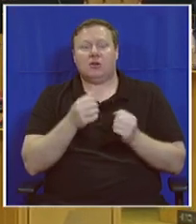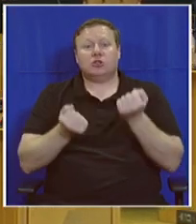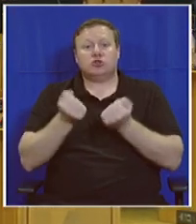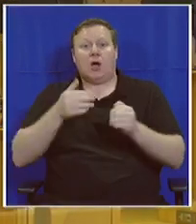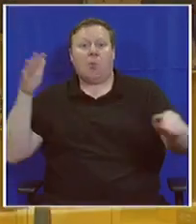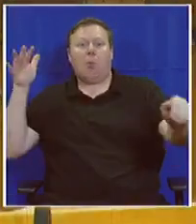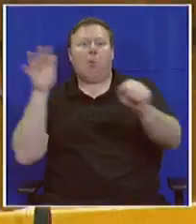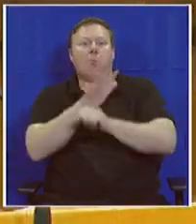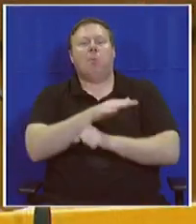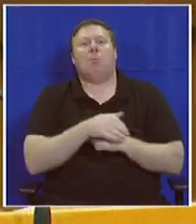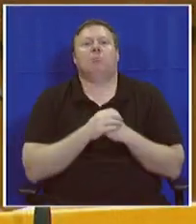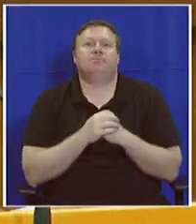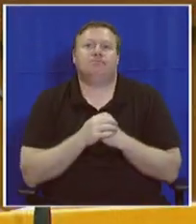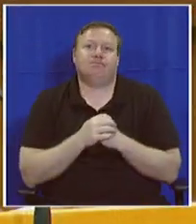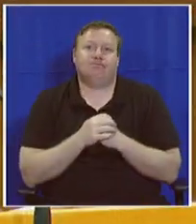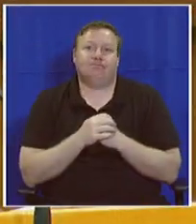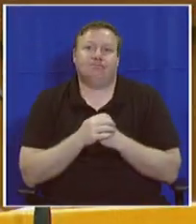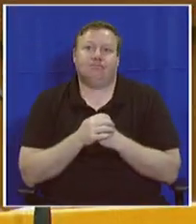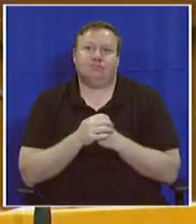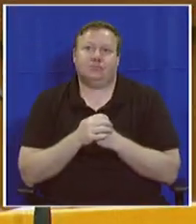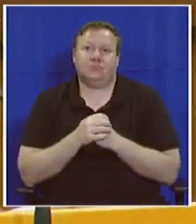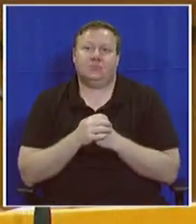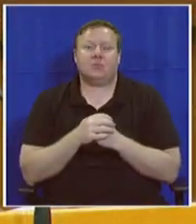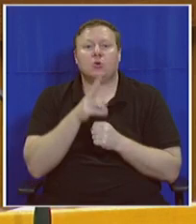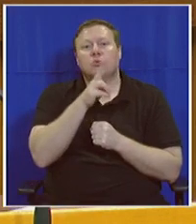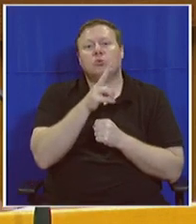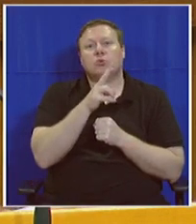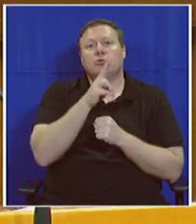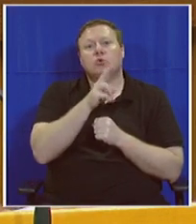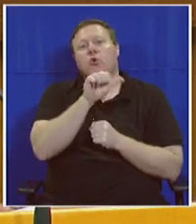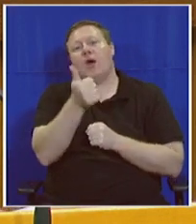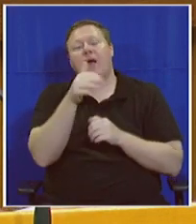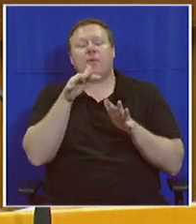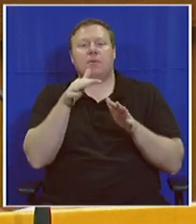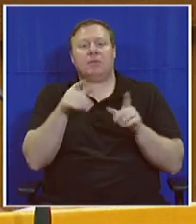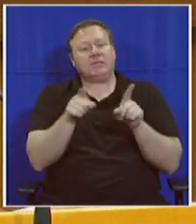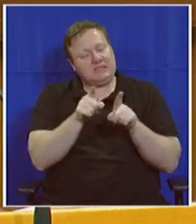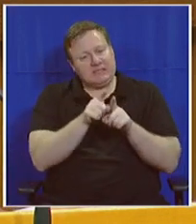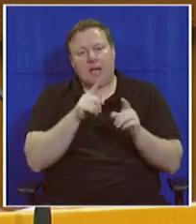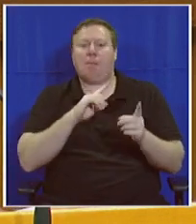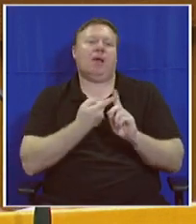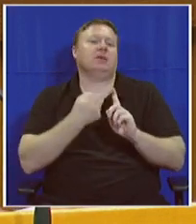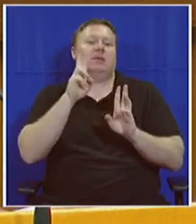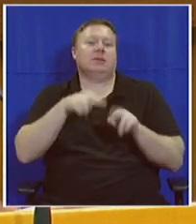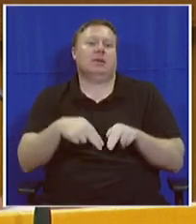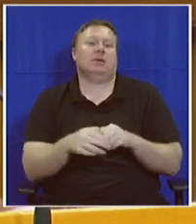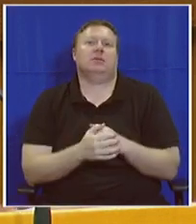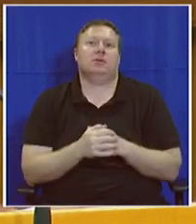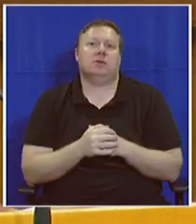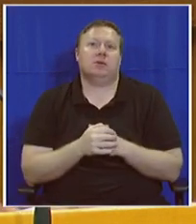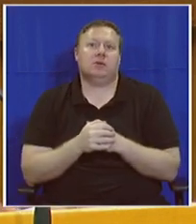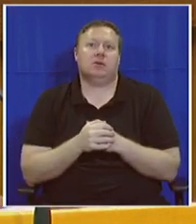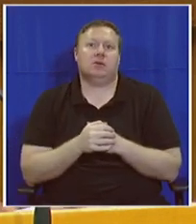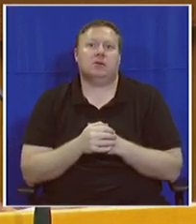her and two others in the same accident. Now, as a